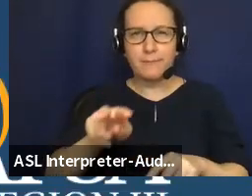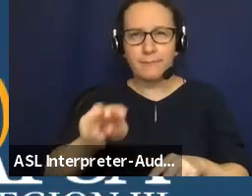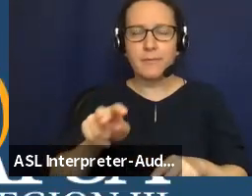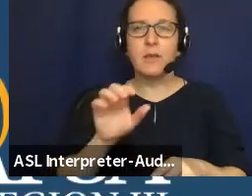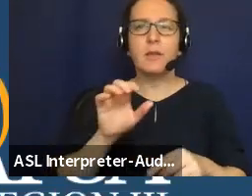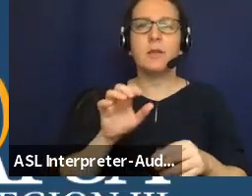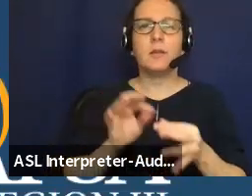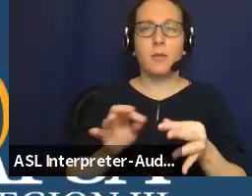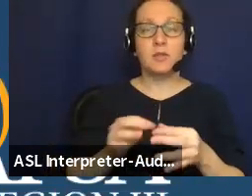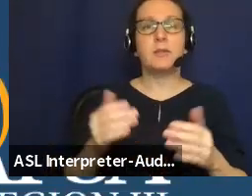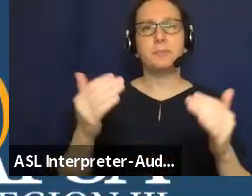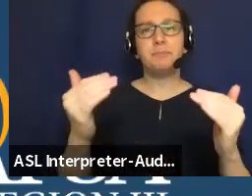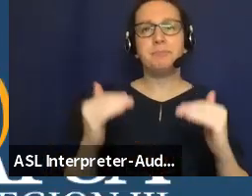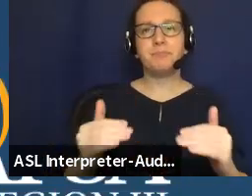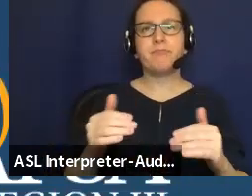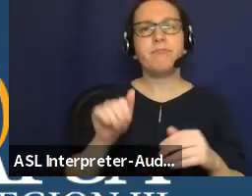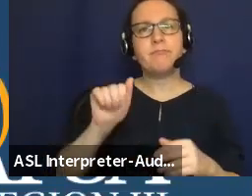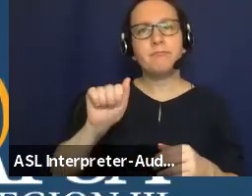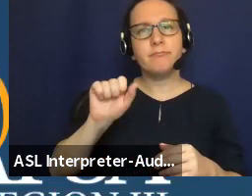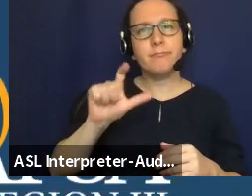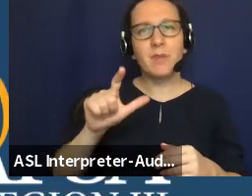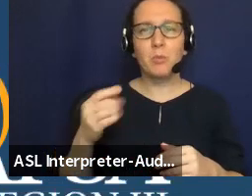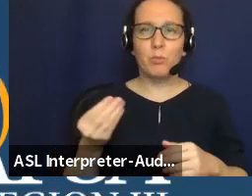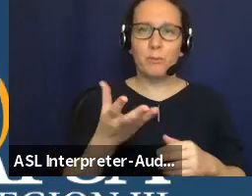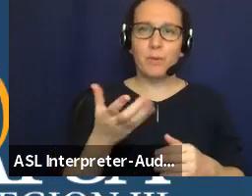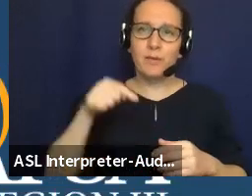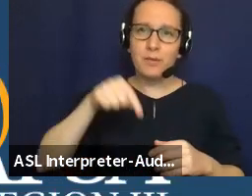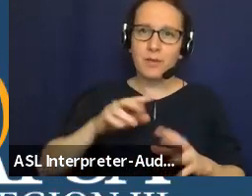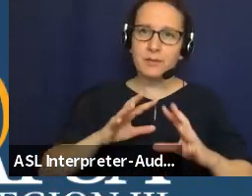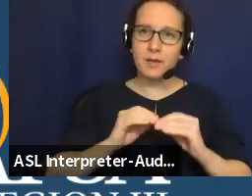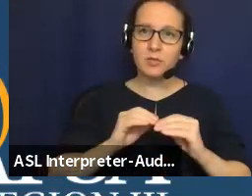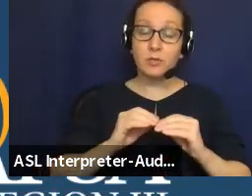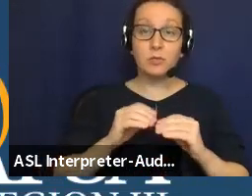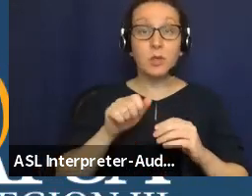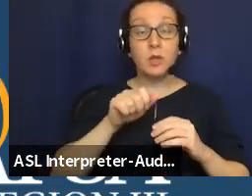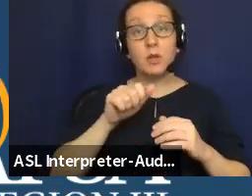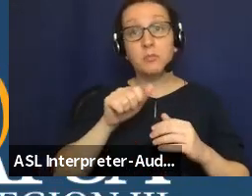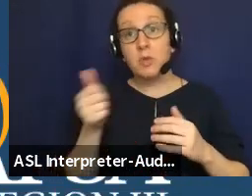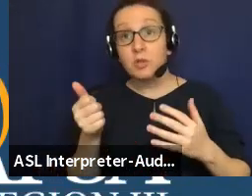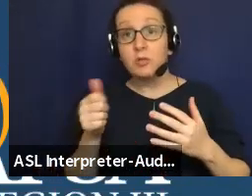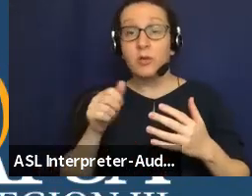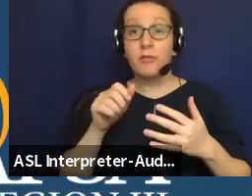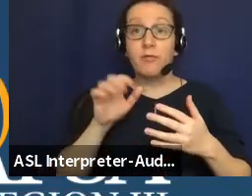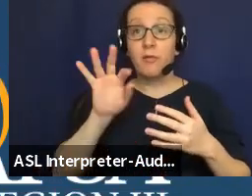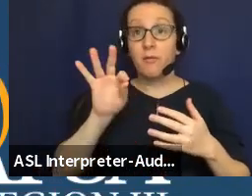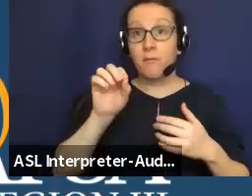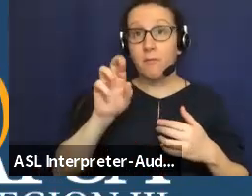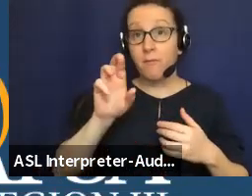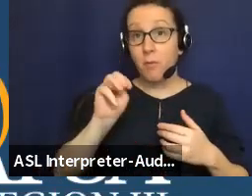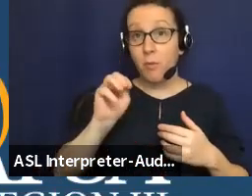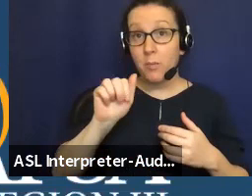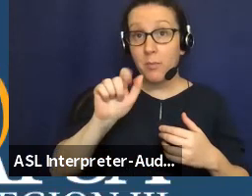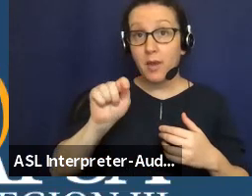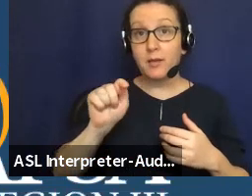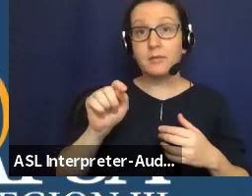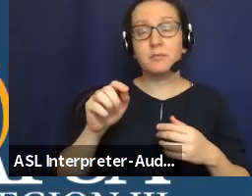Sign Language, which we're providing here in this session. And alternative formats is another accommodation